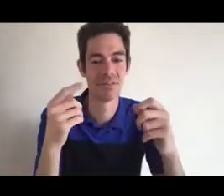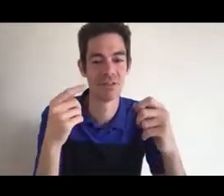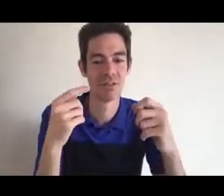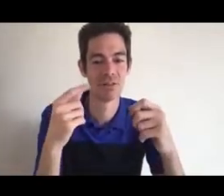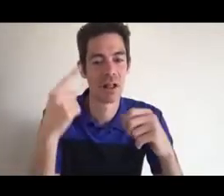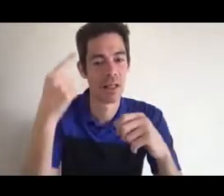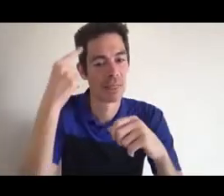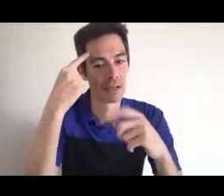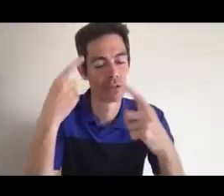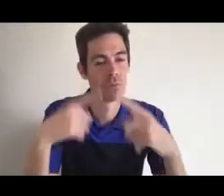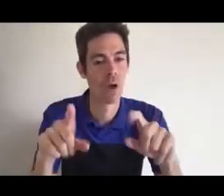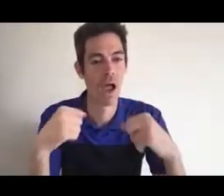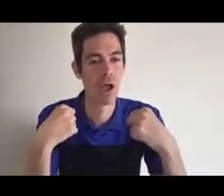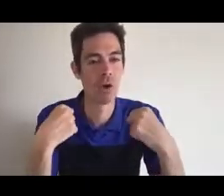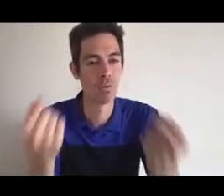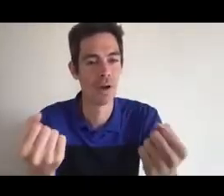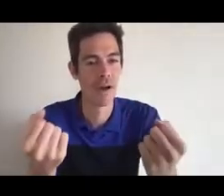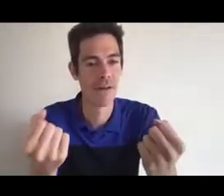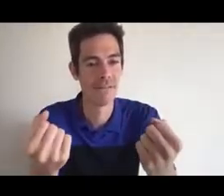tests.